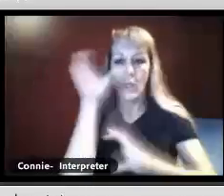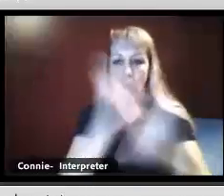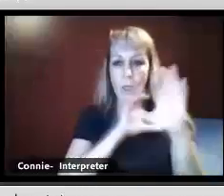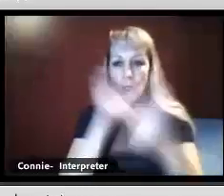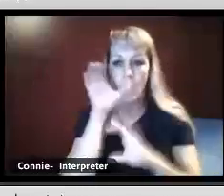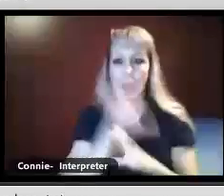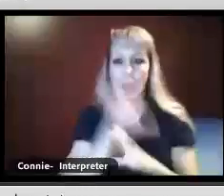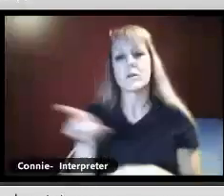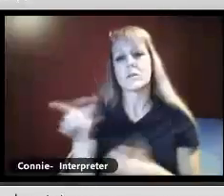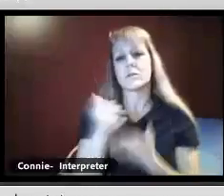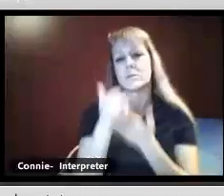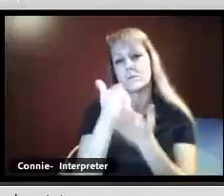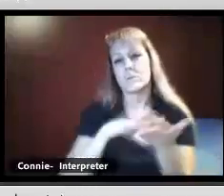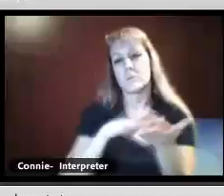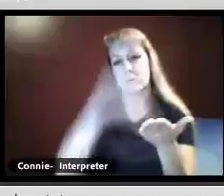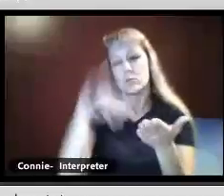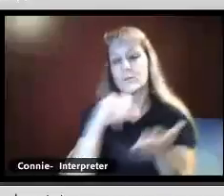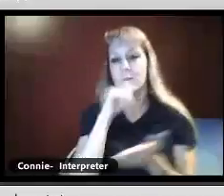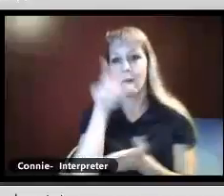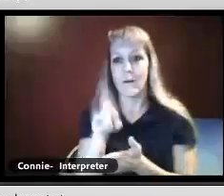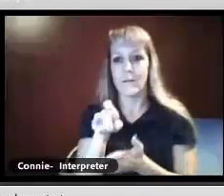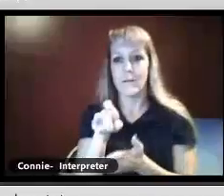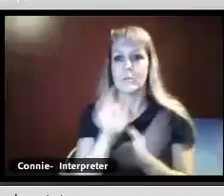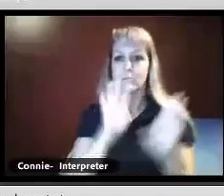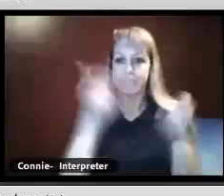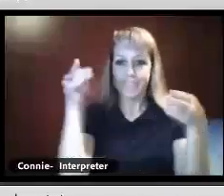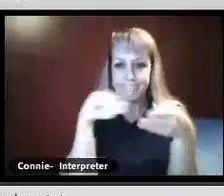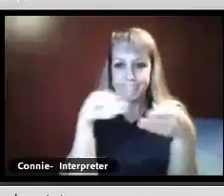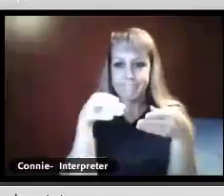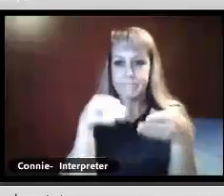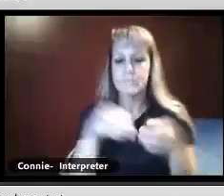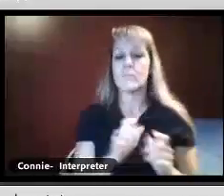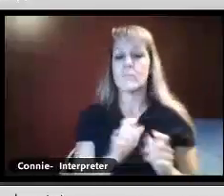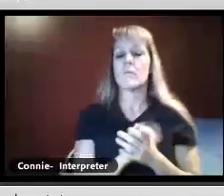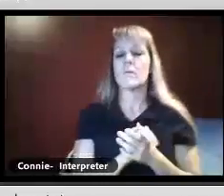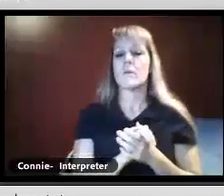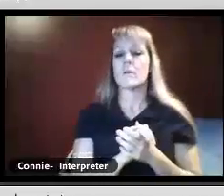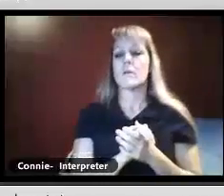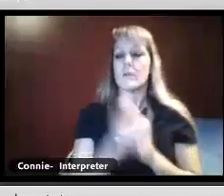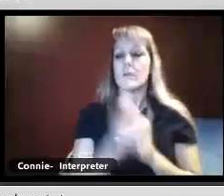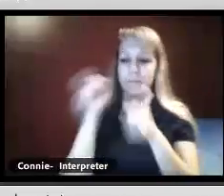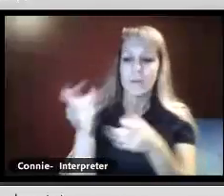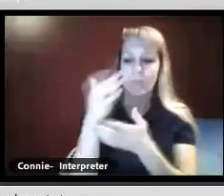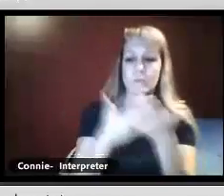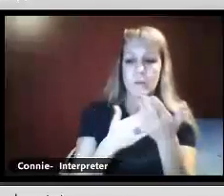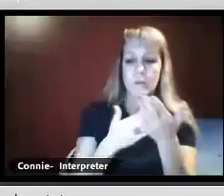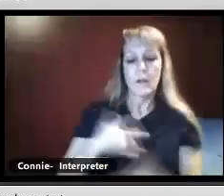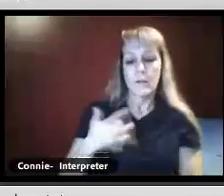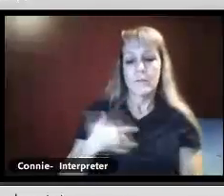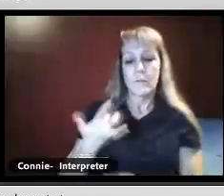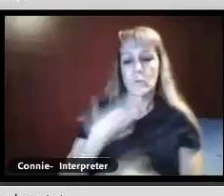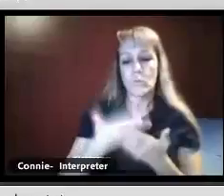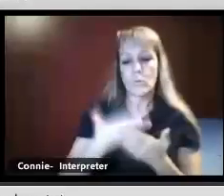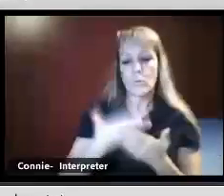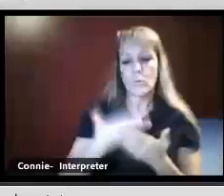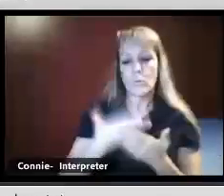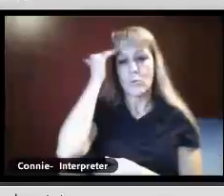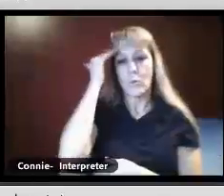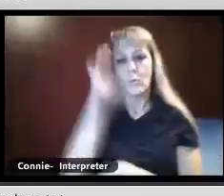and that provide some assurance that what they were going to find was going to be of the kind of quality that was really going to enhance